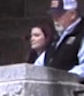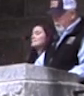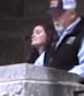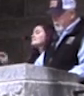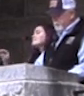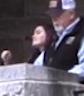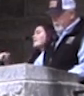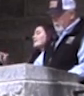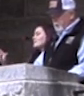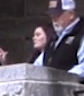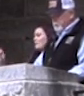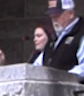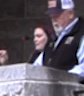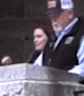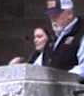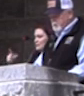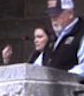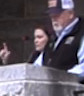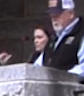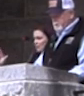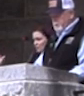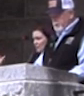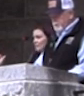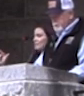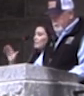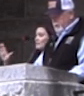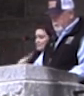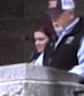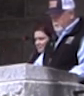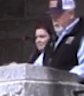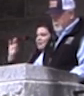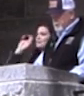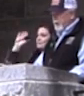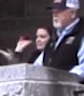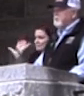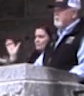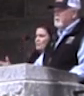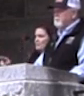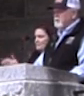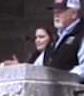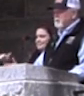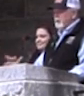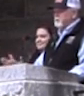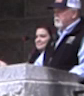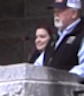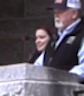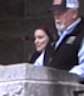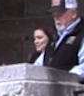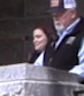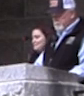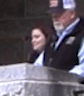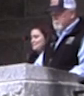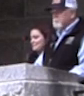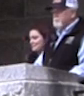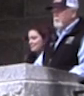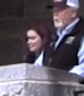May 29th, 2023, Luther Story was returned to his community and laid to rest in Andersonville National